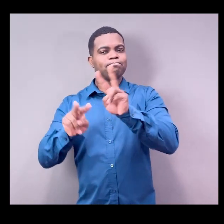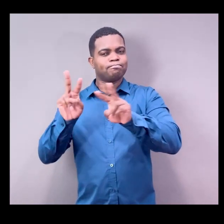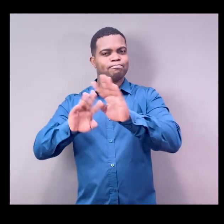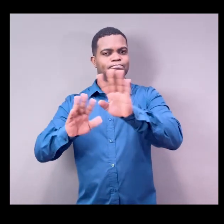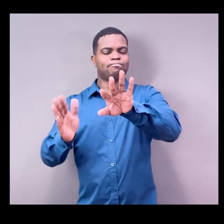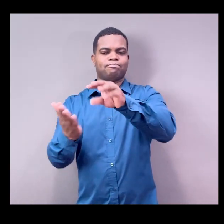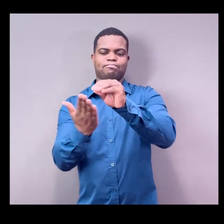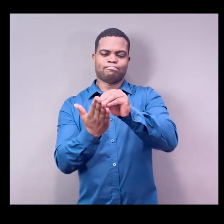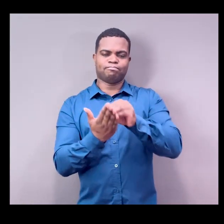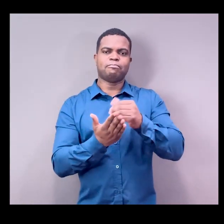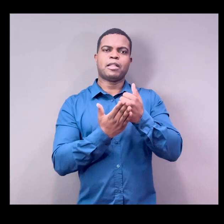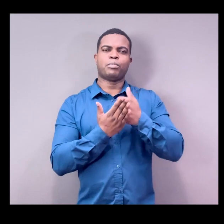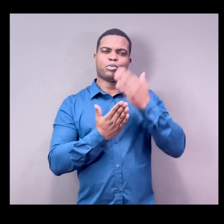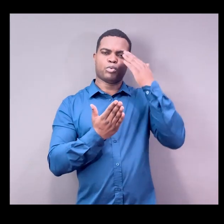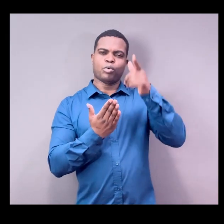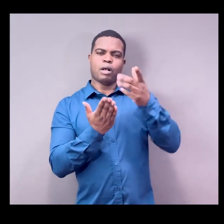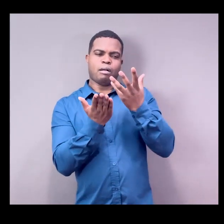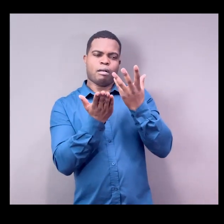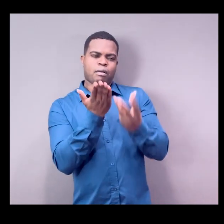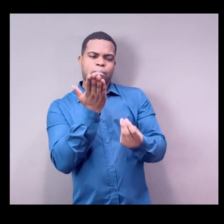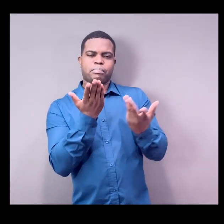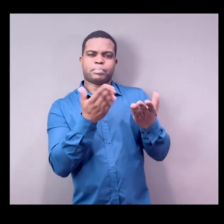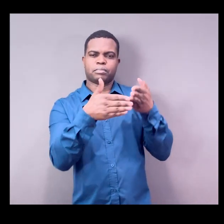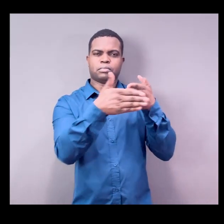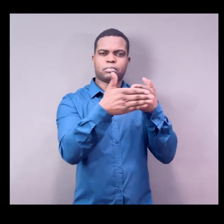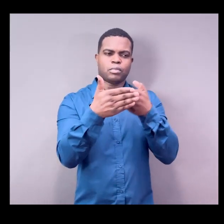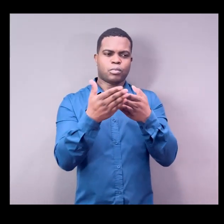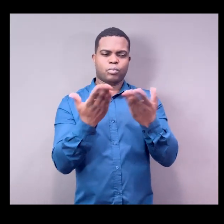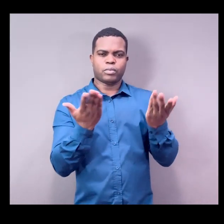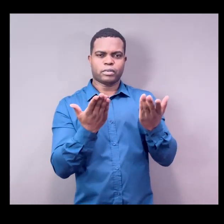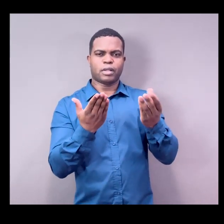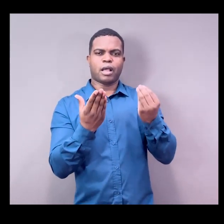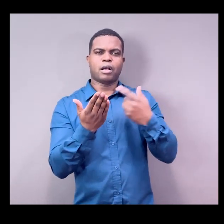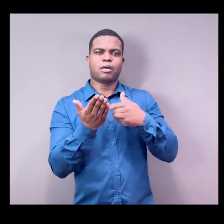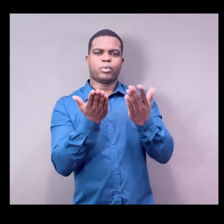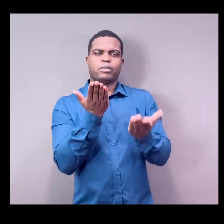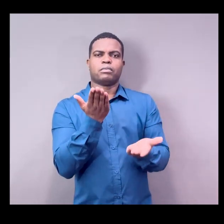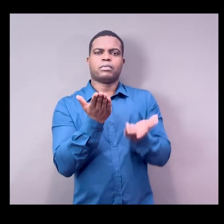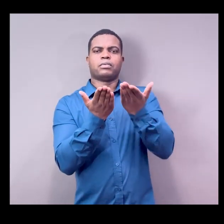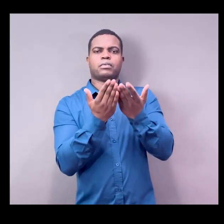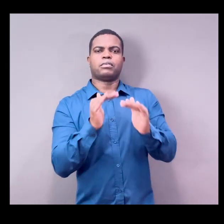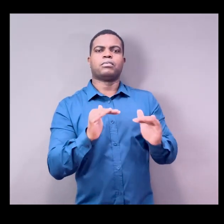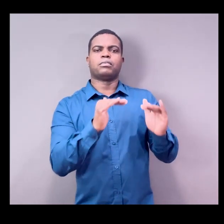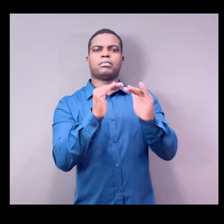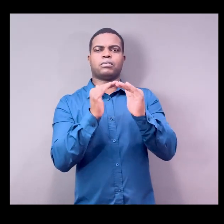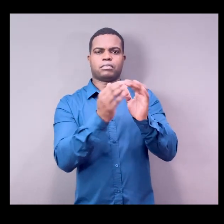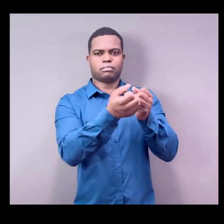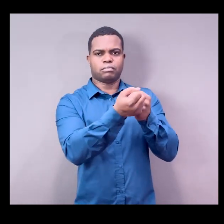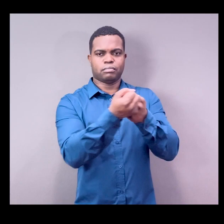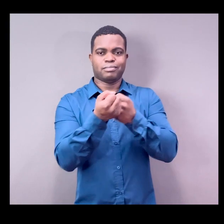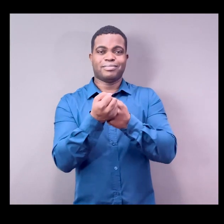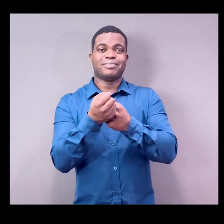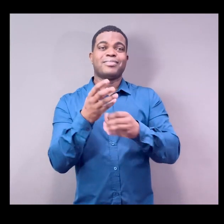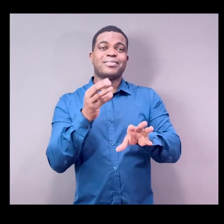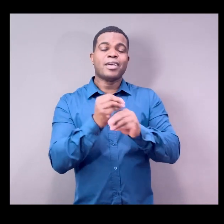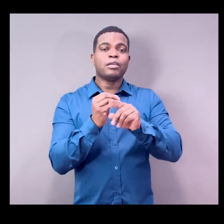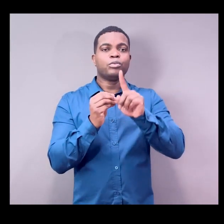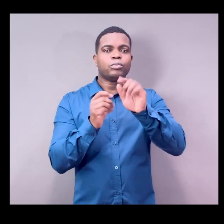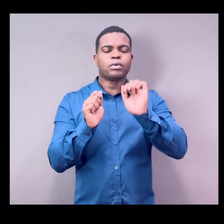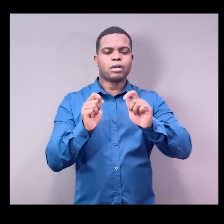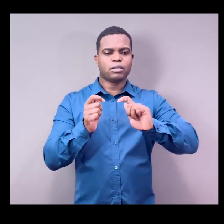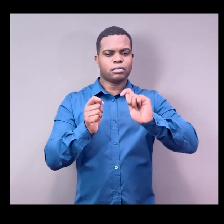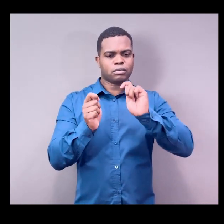needs, gaps, and challenges that the community is facing. And it will help you tailor